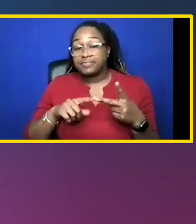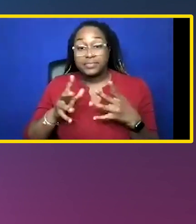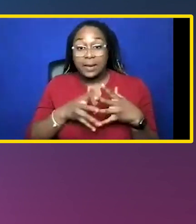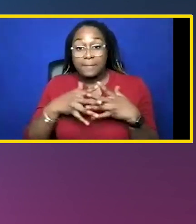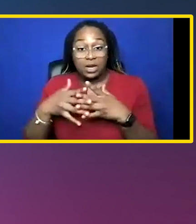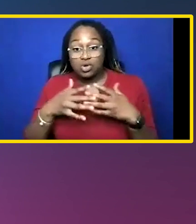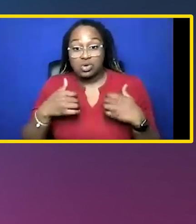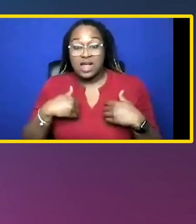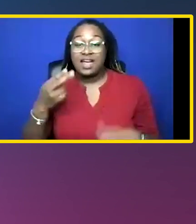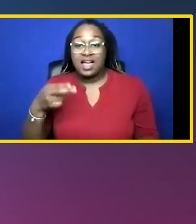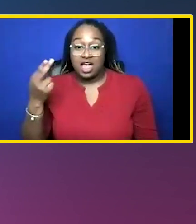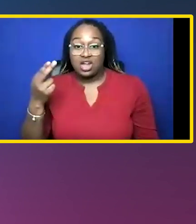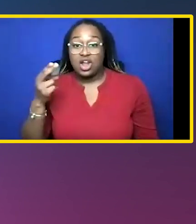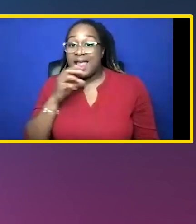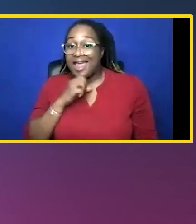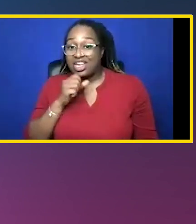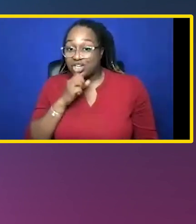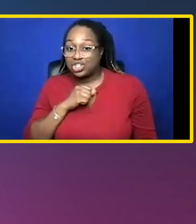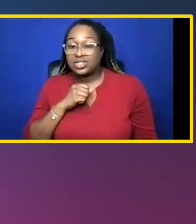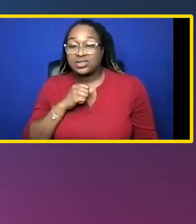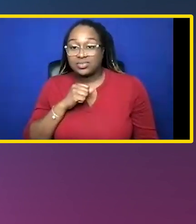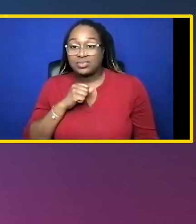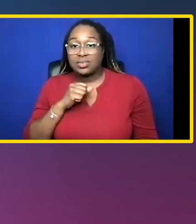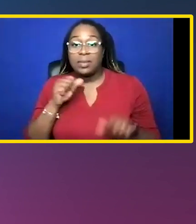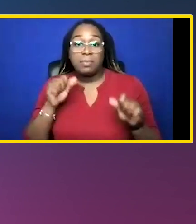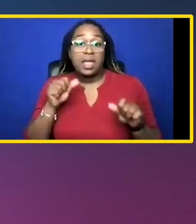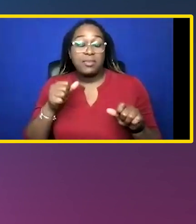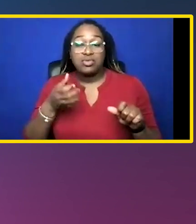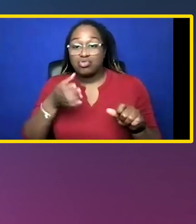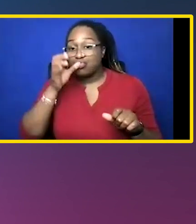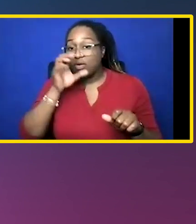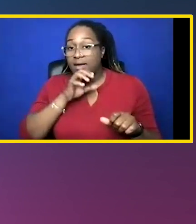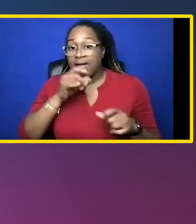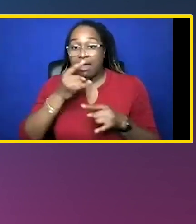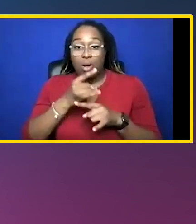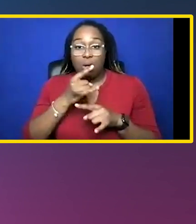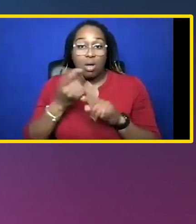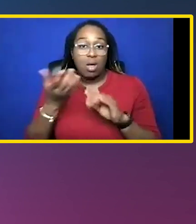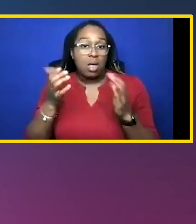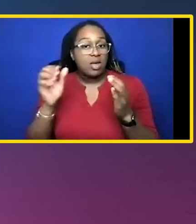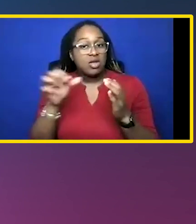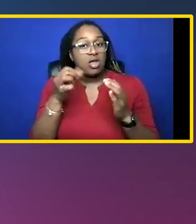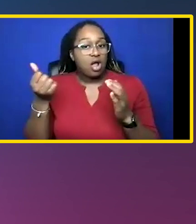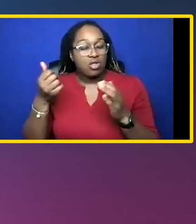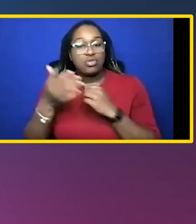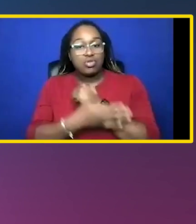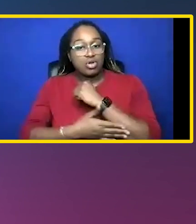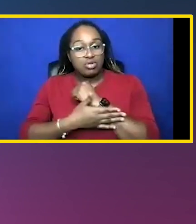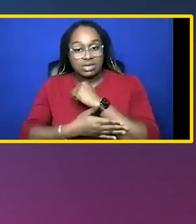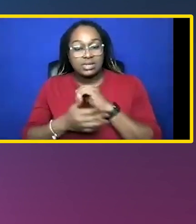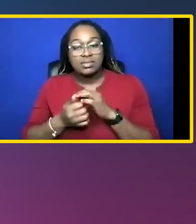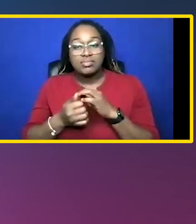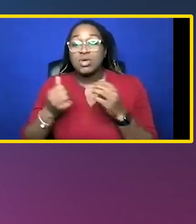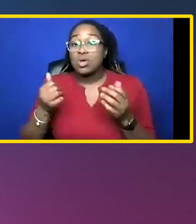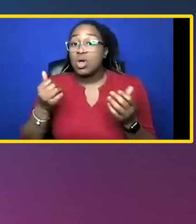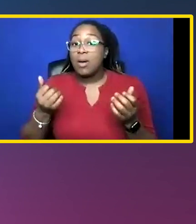America, we have a higher age of to be able to drink alcohol than pretty much everywhere else. And a lot